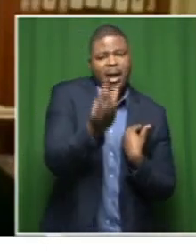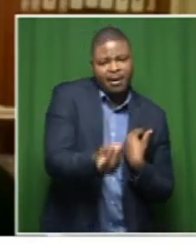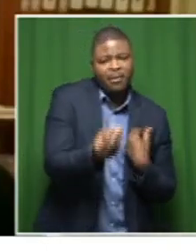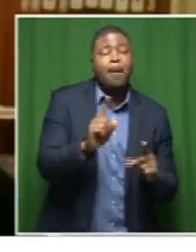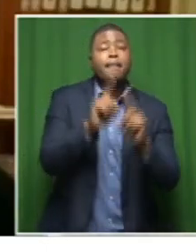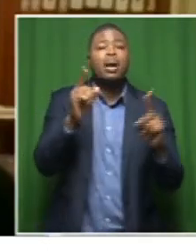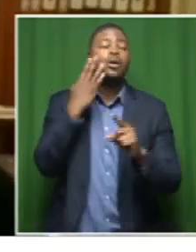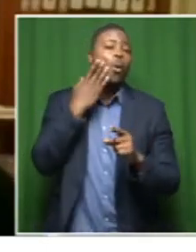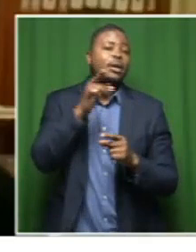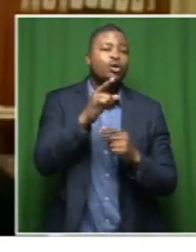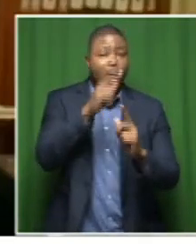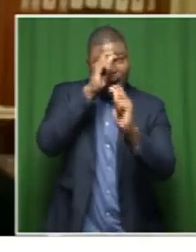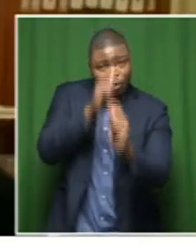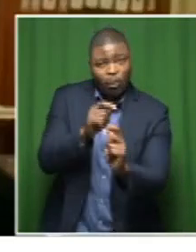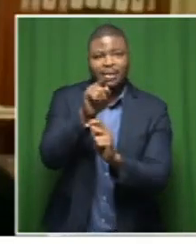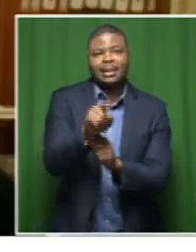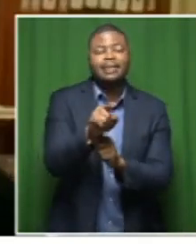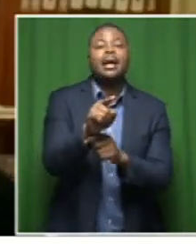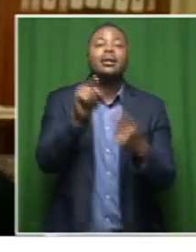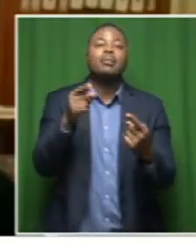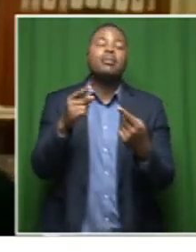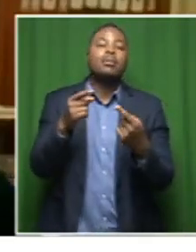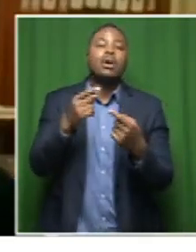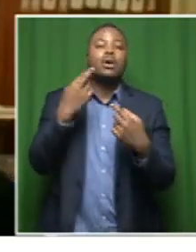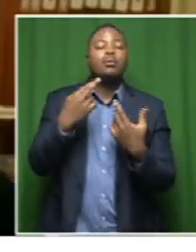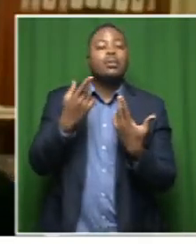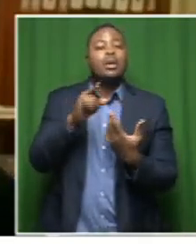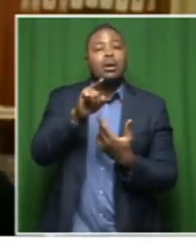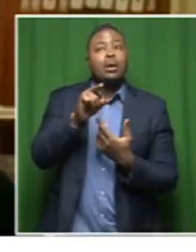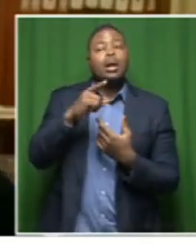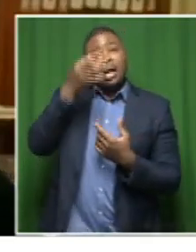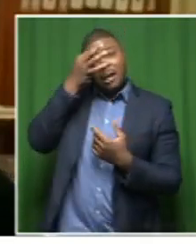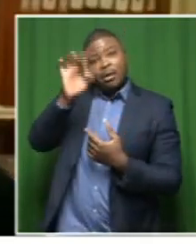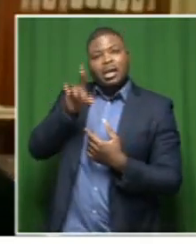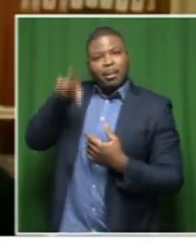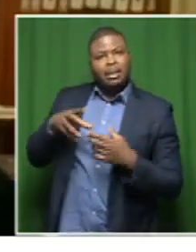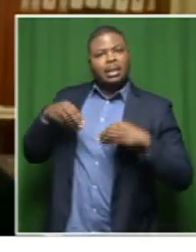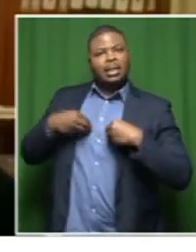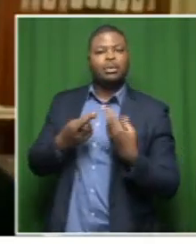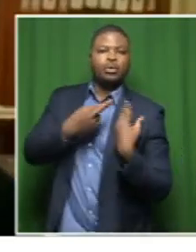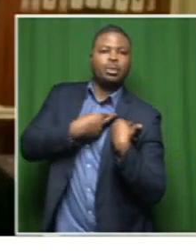you acknowledge that reality, then you accept that the state massacred